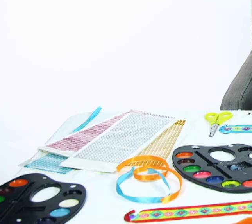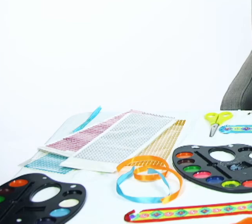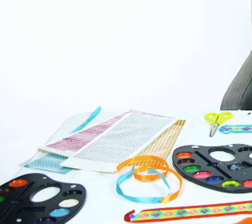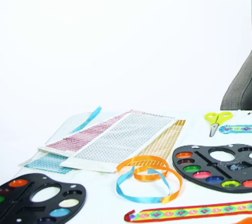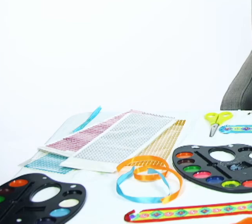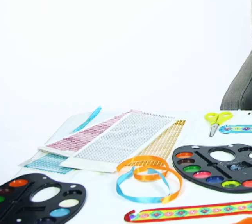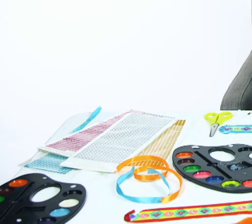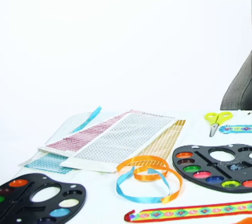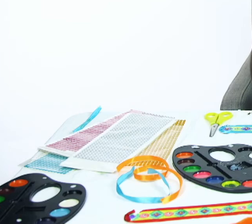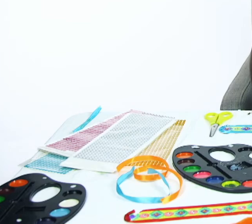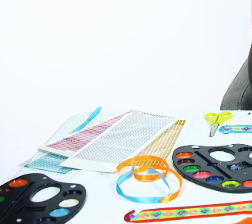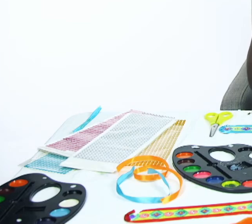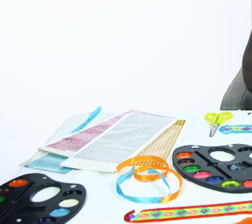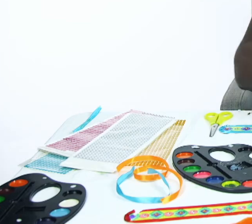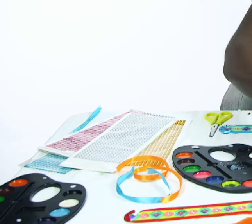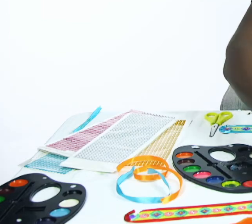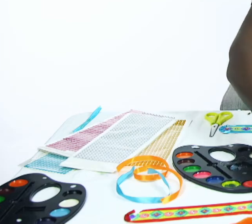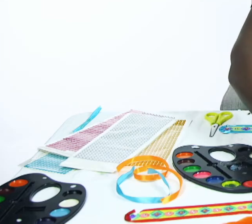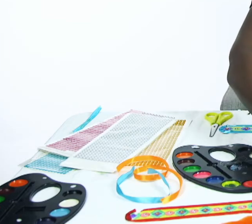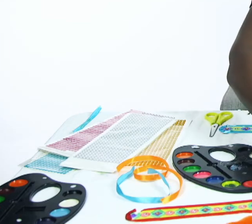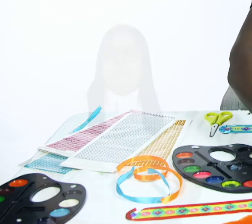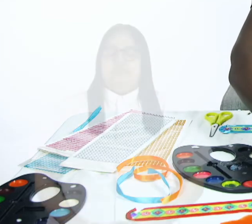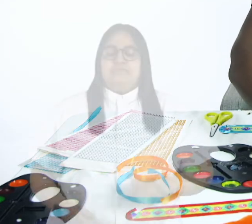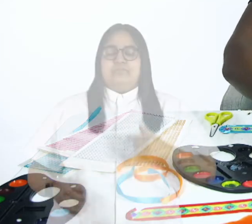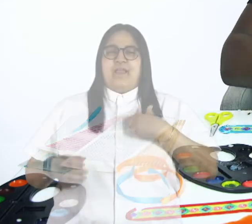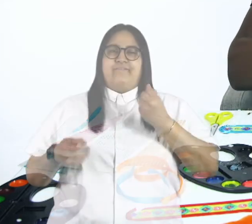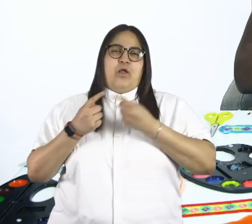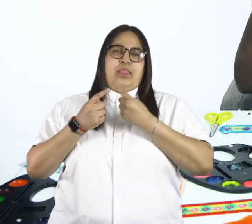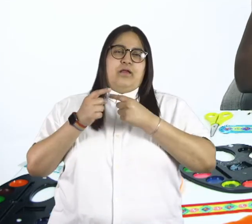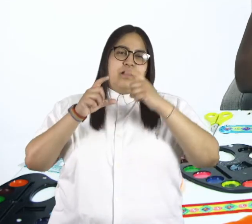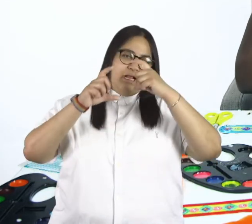I'm just following what I've made prior, which is the headpiece here.